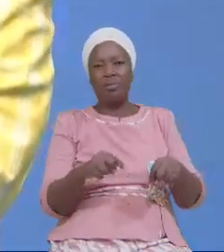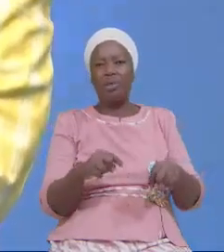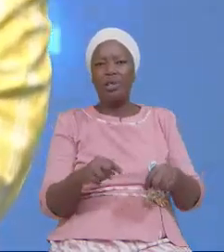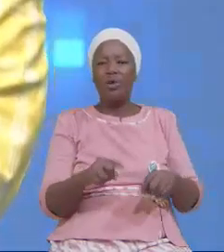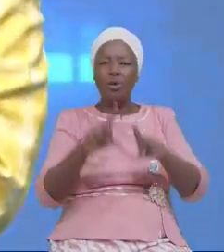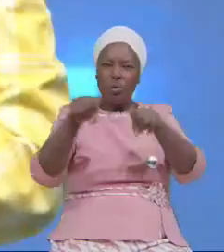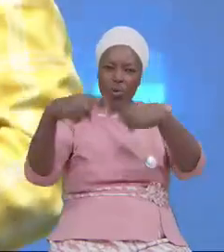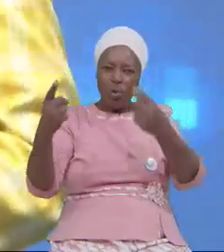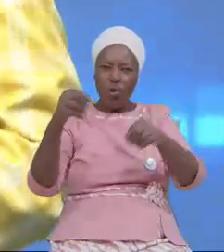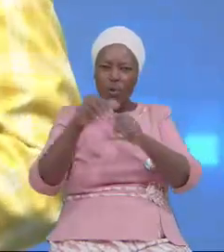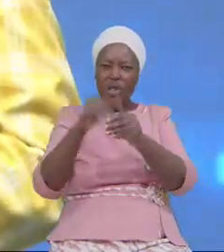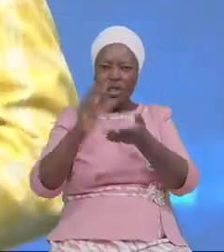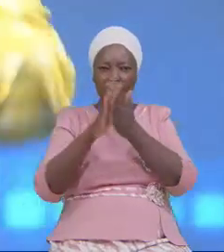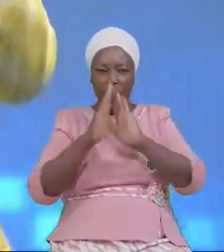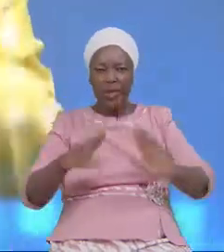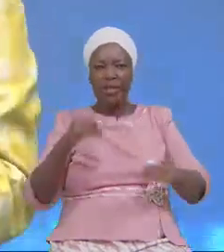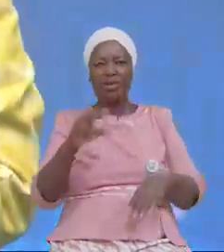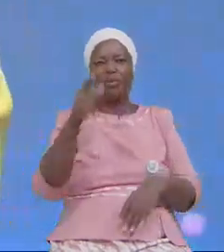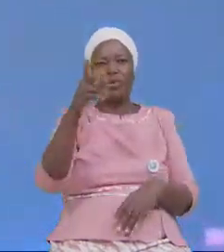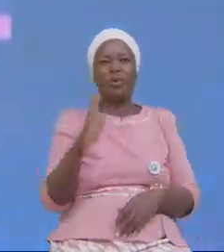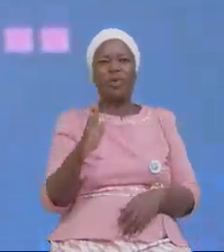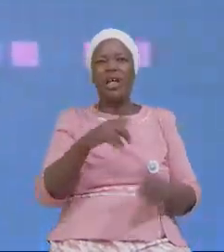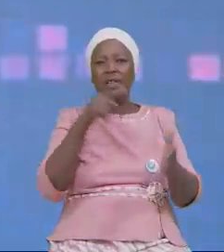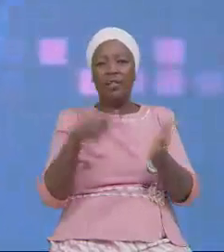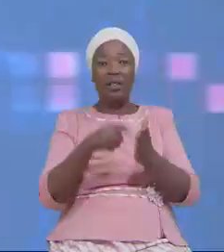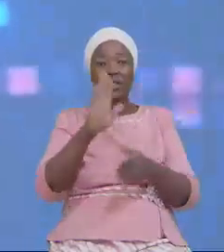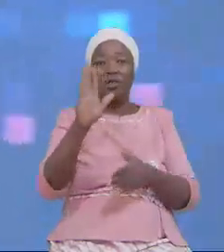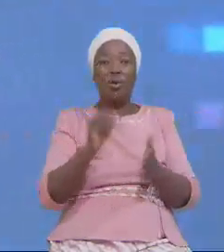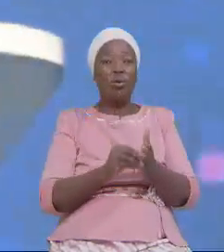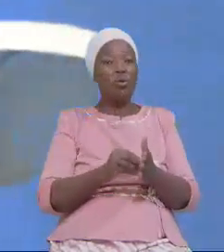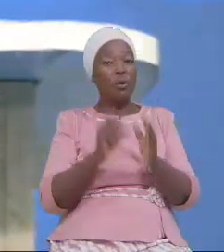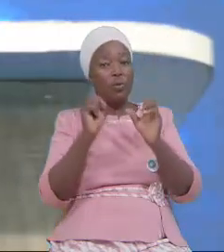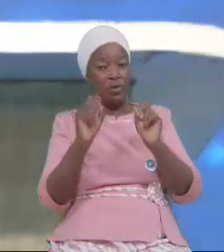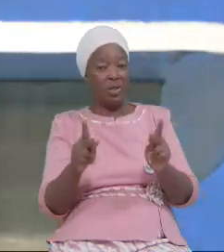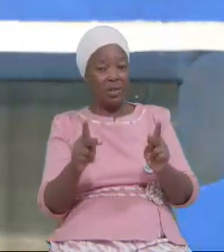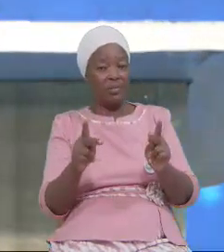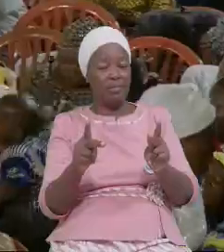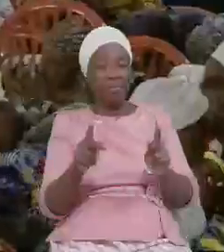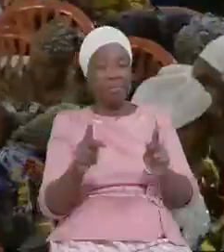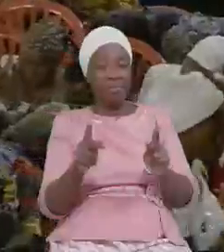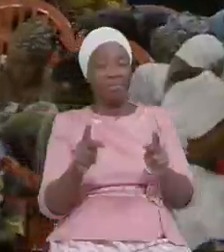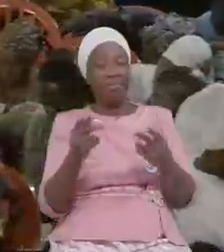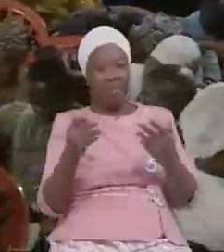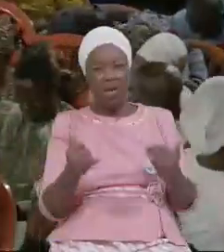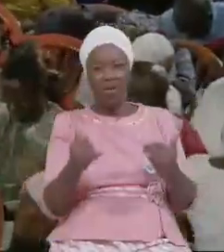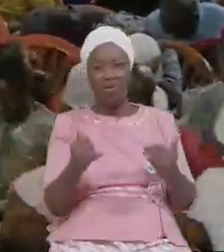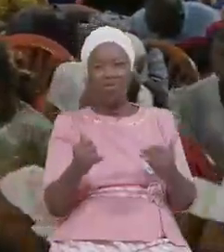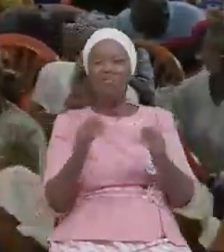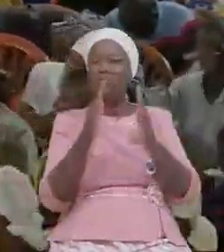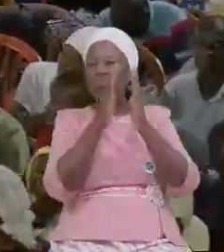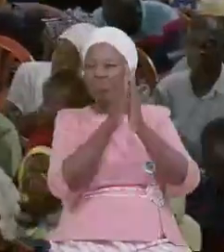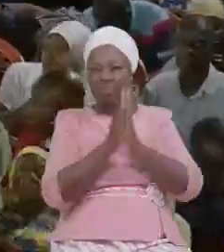the peace of God. This is your chance. Heads bowed, eyes